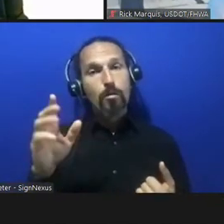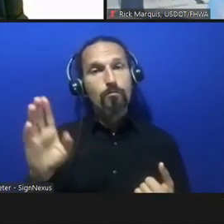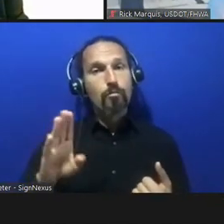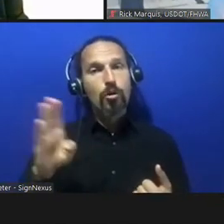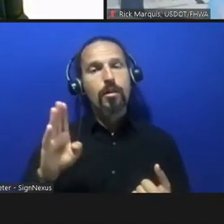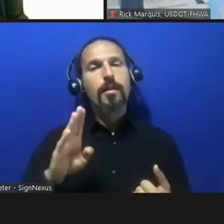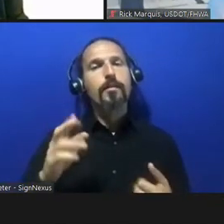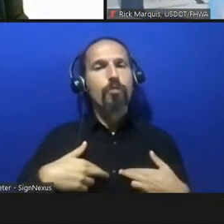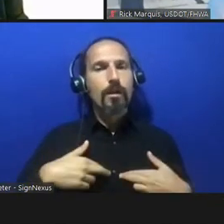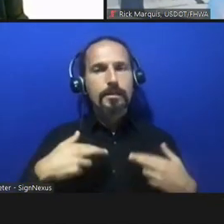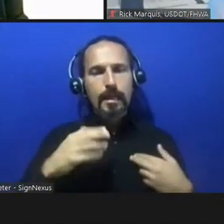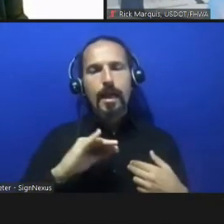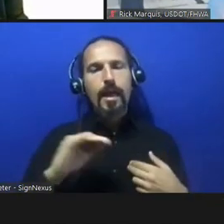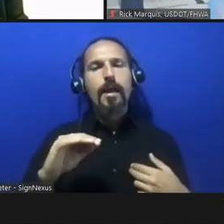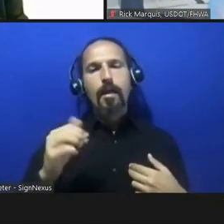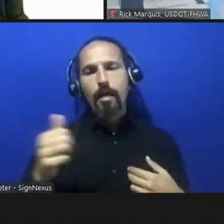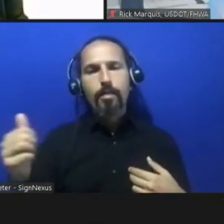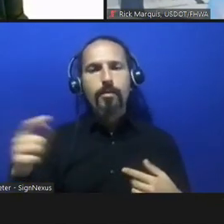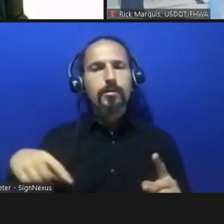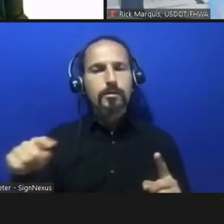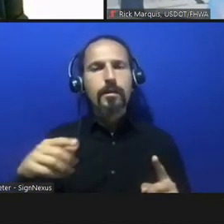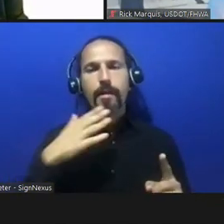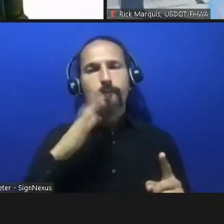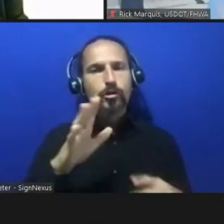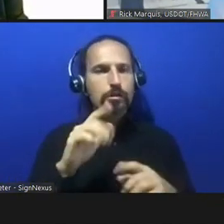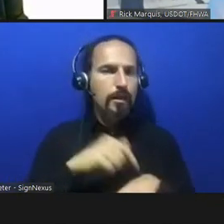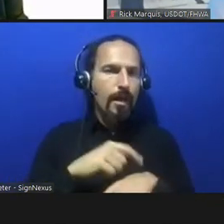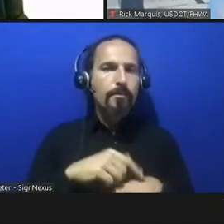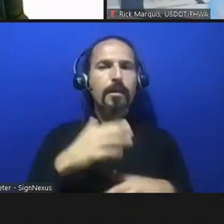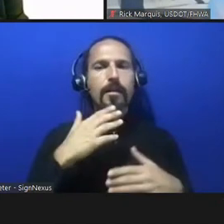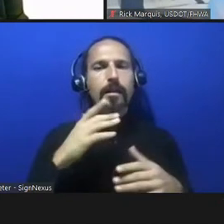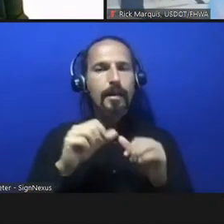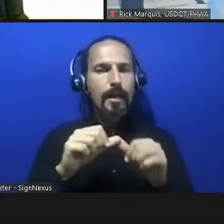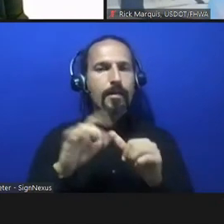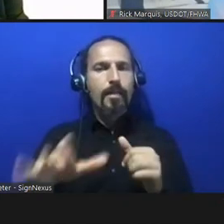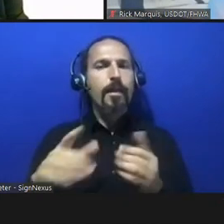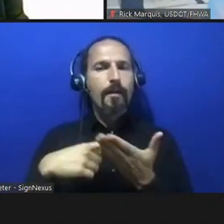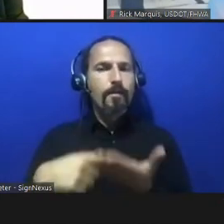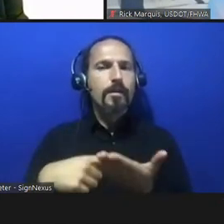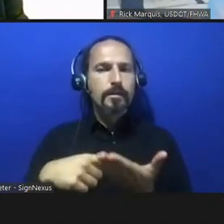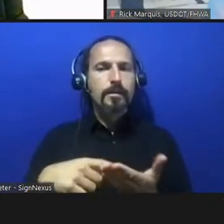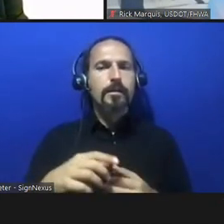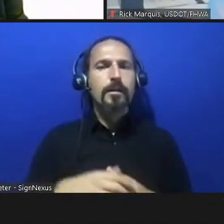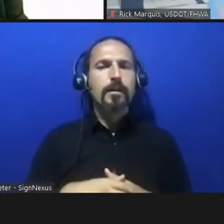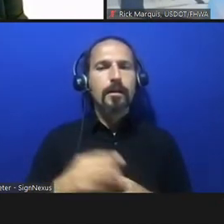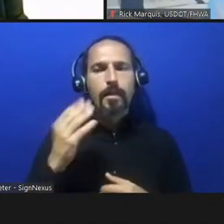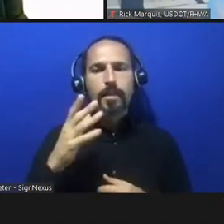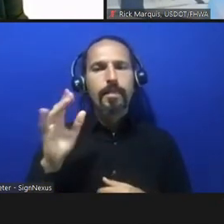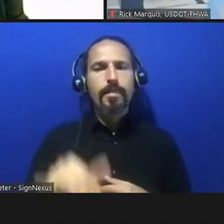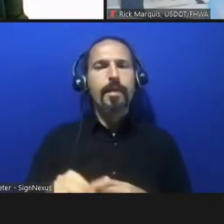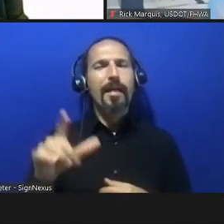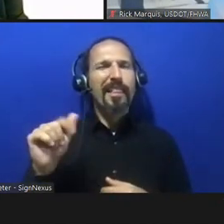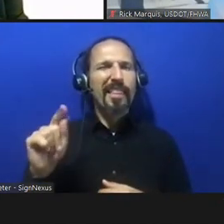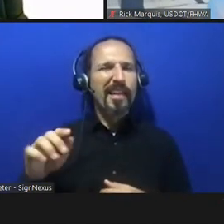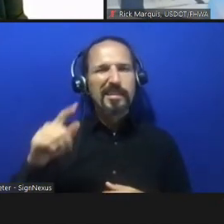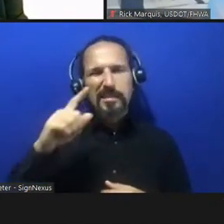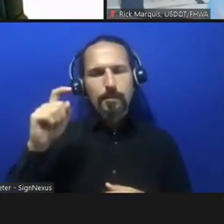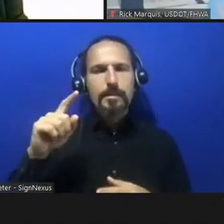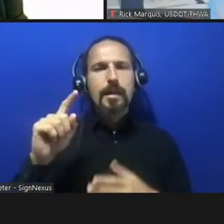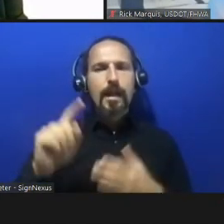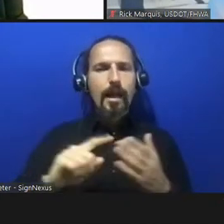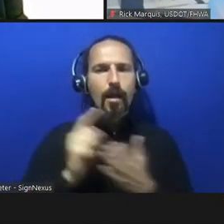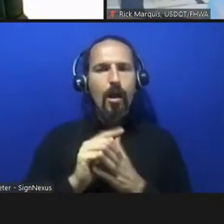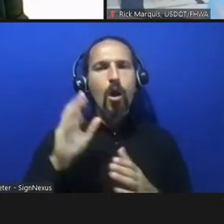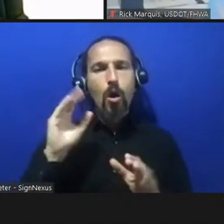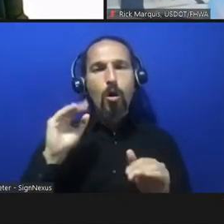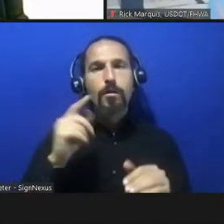you again for your time and i look forward to continuing this conversation uh given the quick turnaround and the late summer schedule of these hearings i hope that the traffic mobility